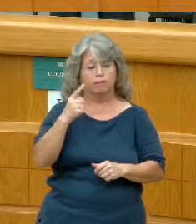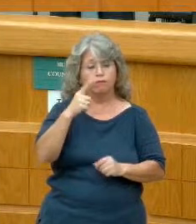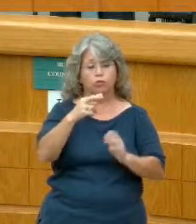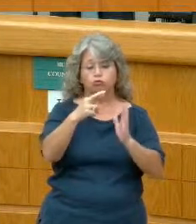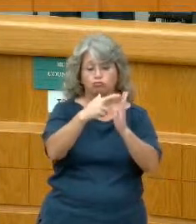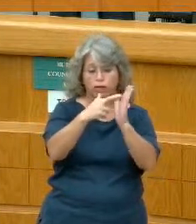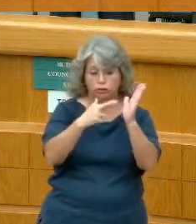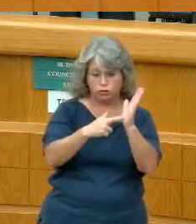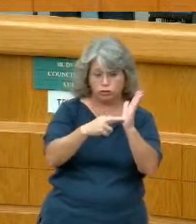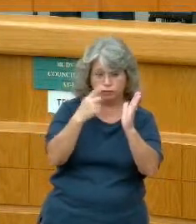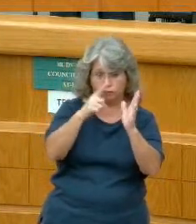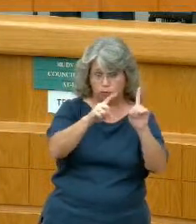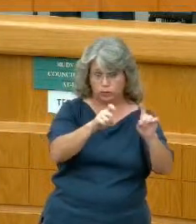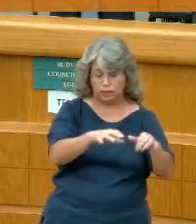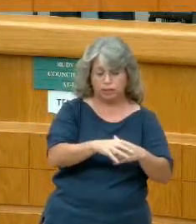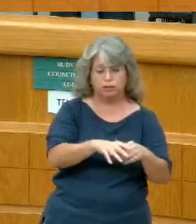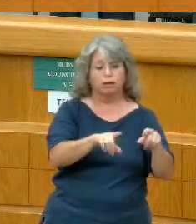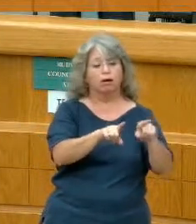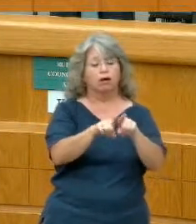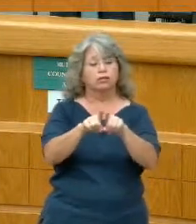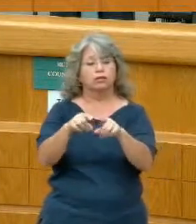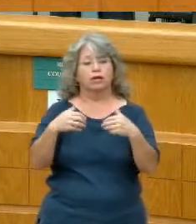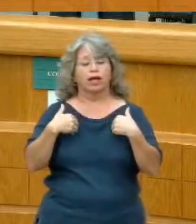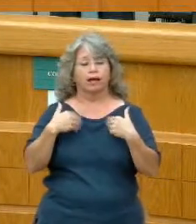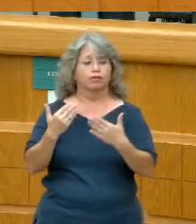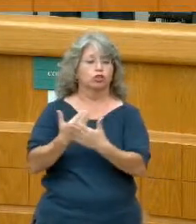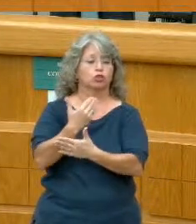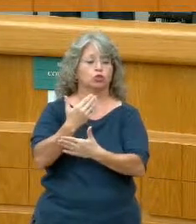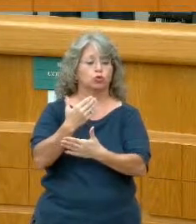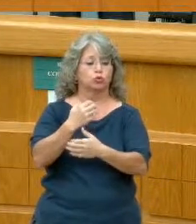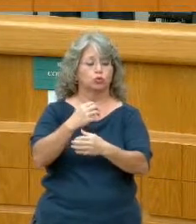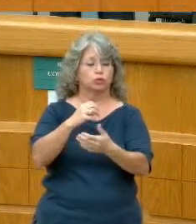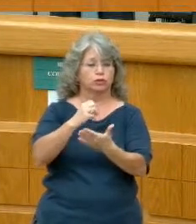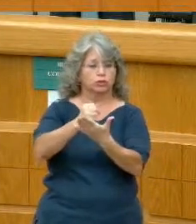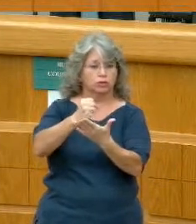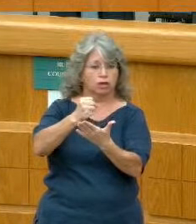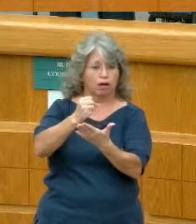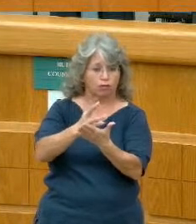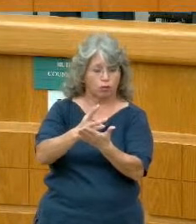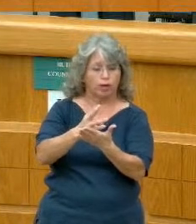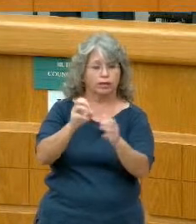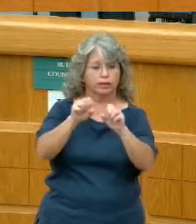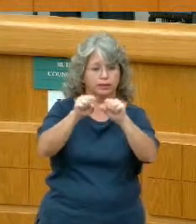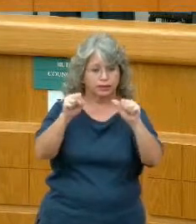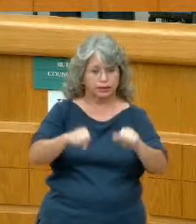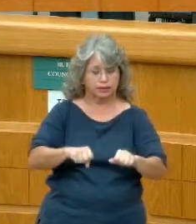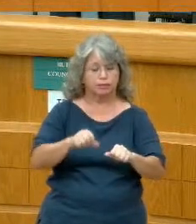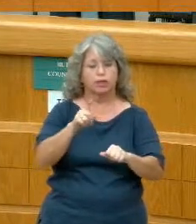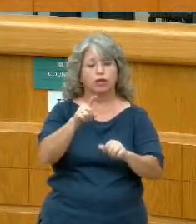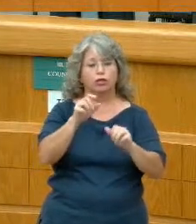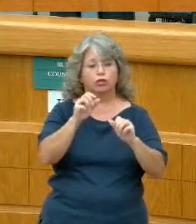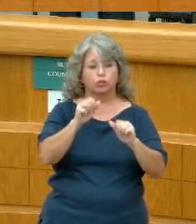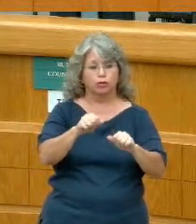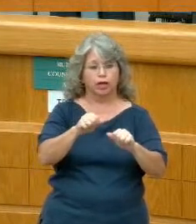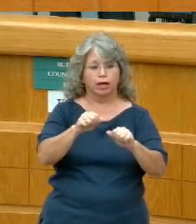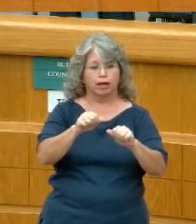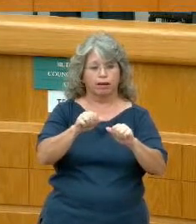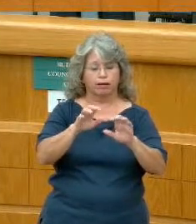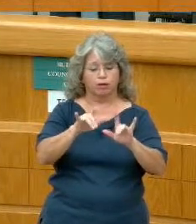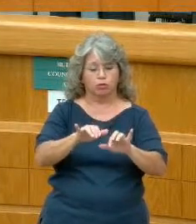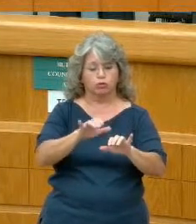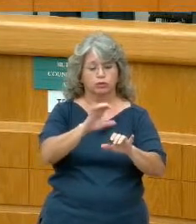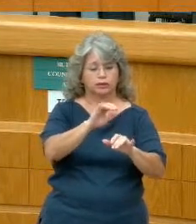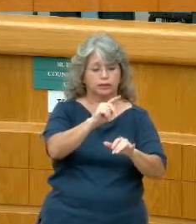361-826-7200 to get registered. And also we do have our new Luminaire software system up. So you can actually go on the city or